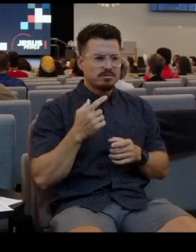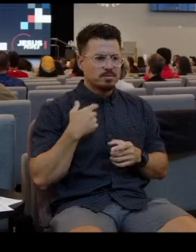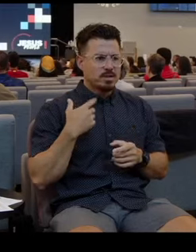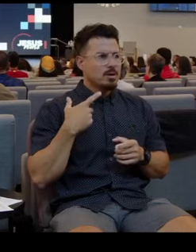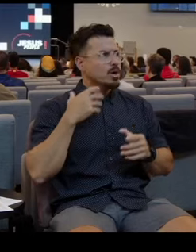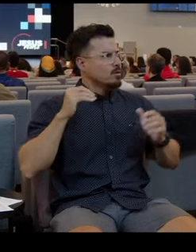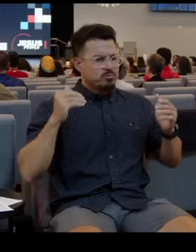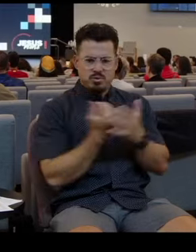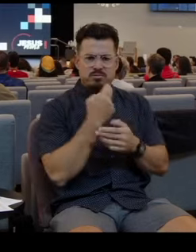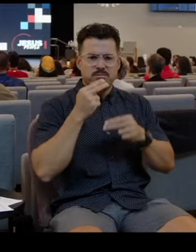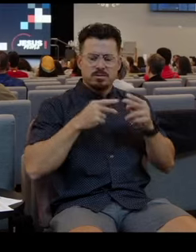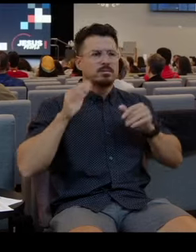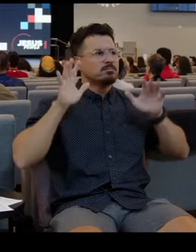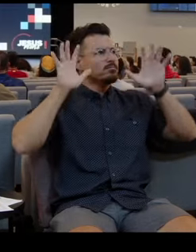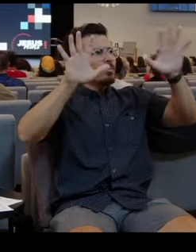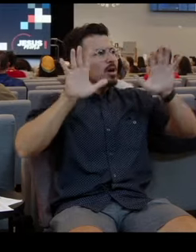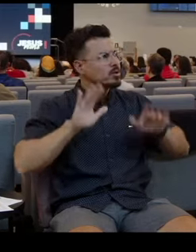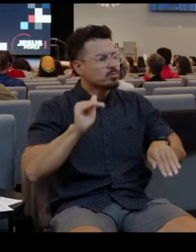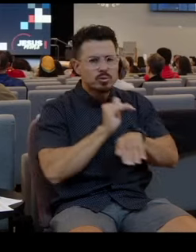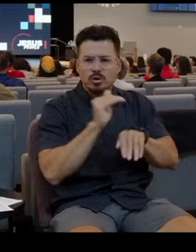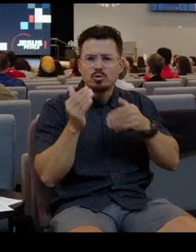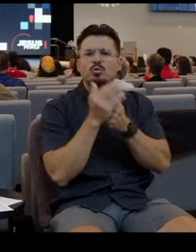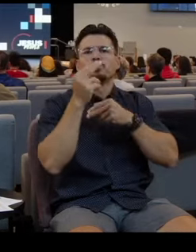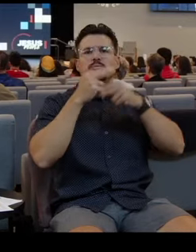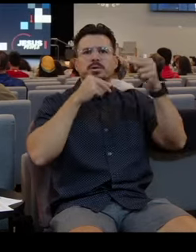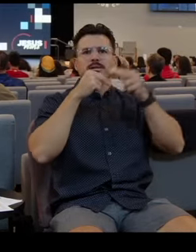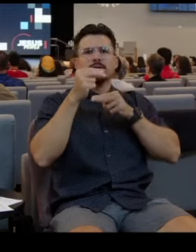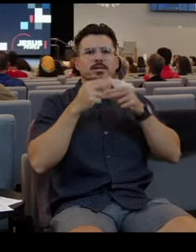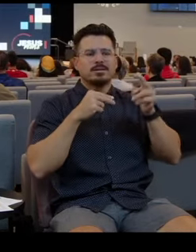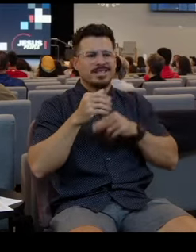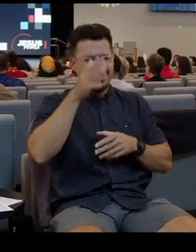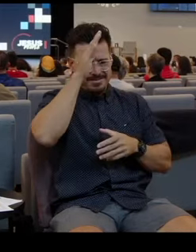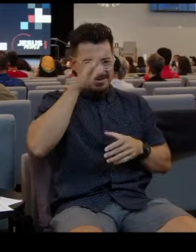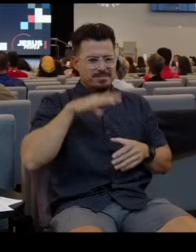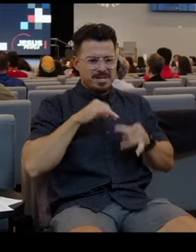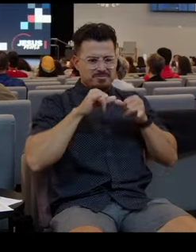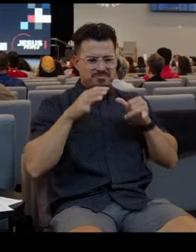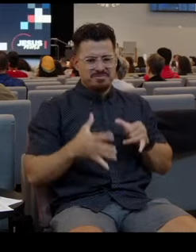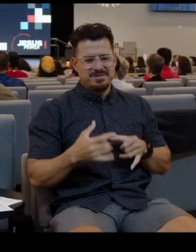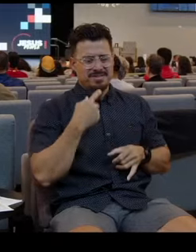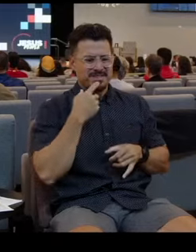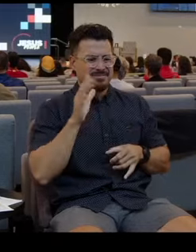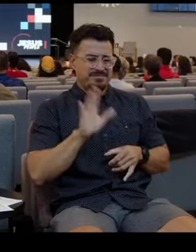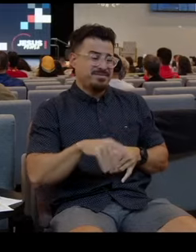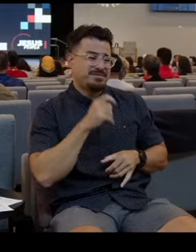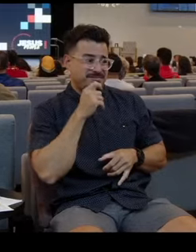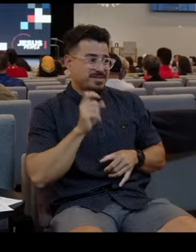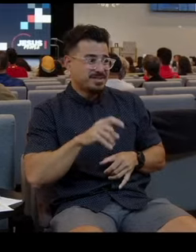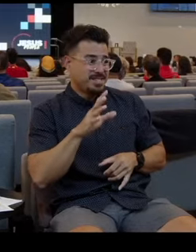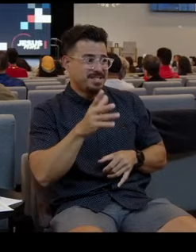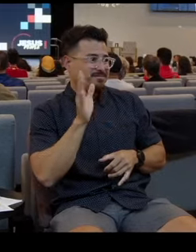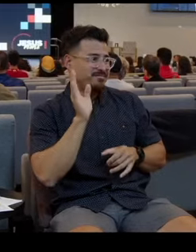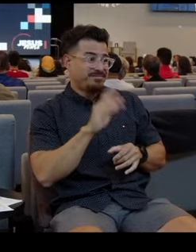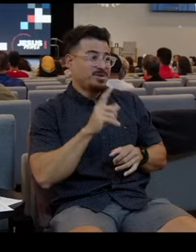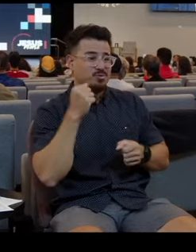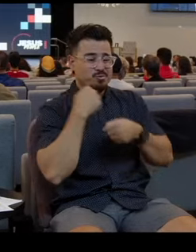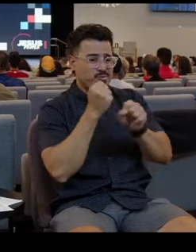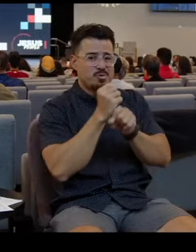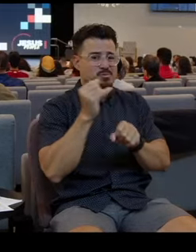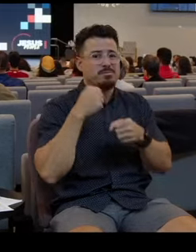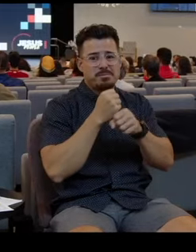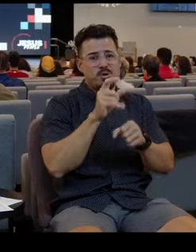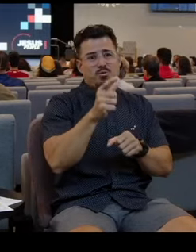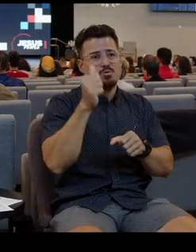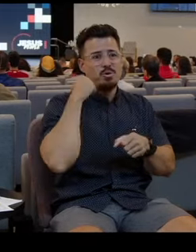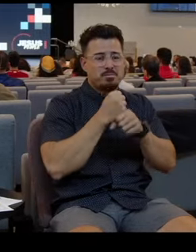to total amazingness, you know. And here's this guy making this comment. So, what he did not see, and this is my first point here,